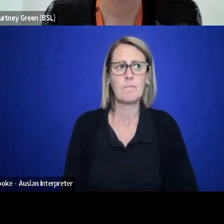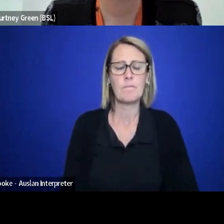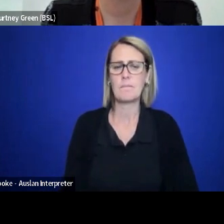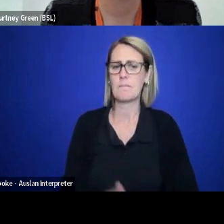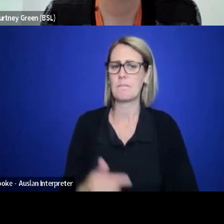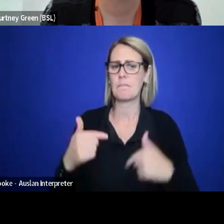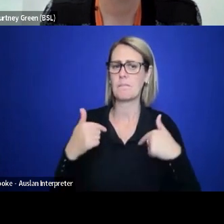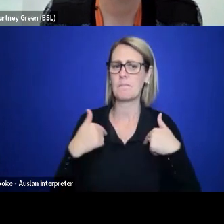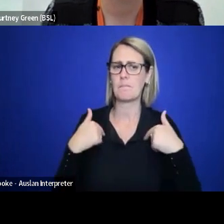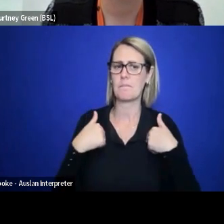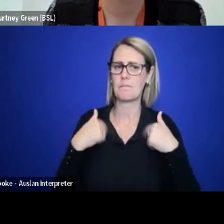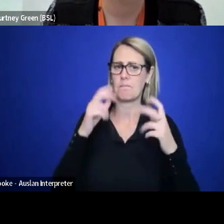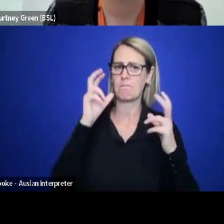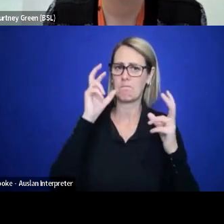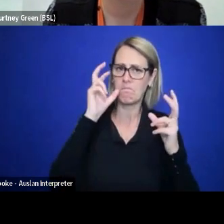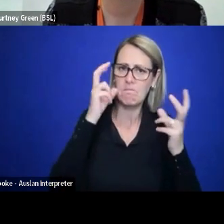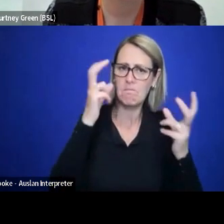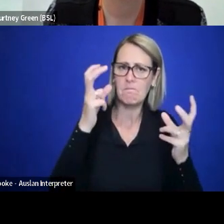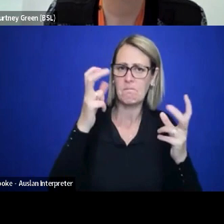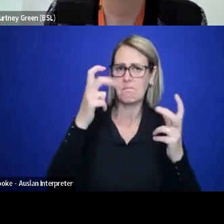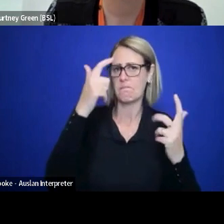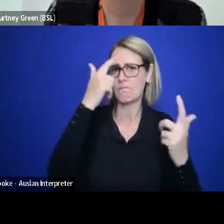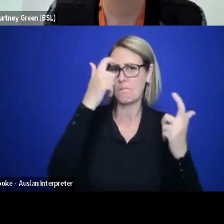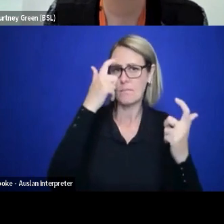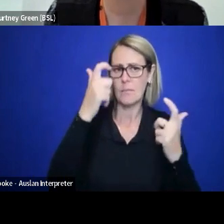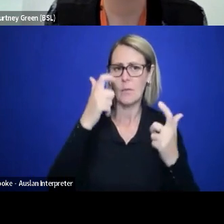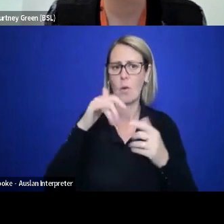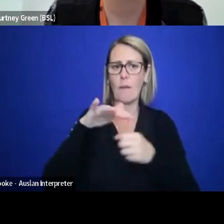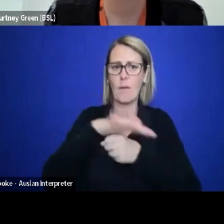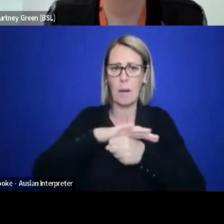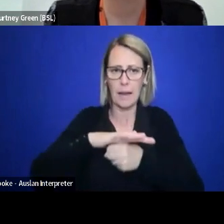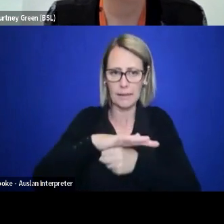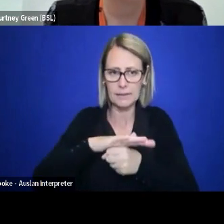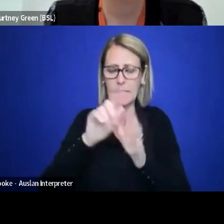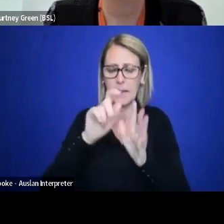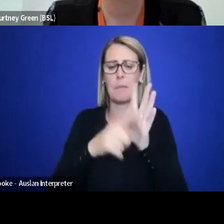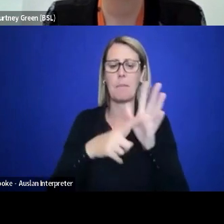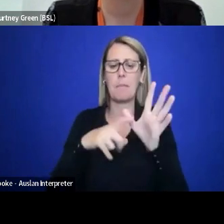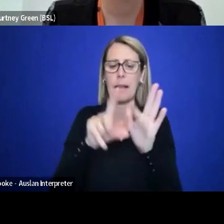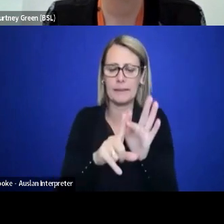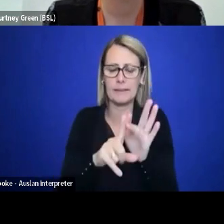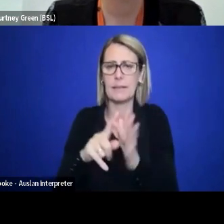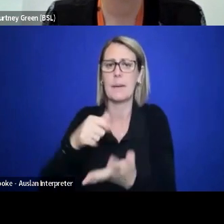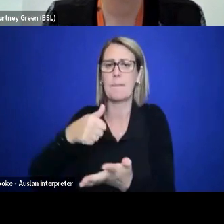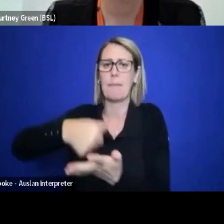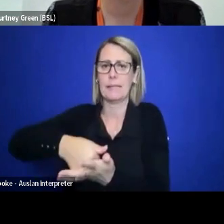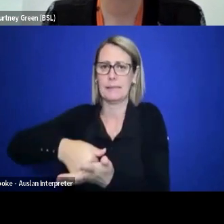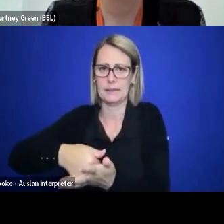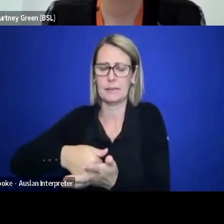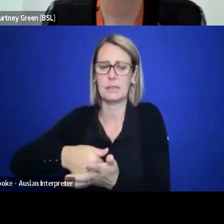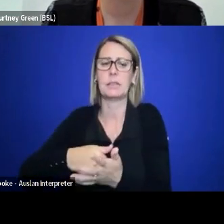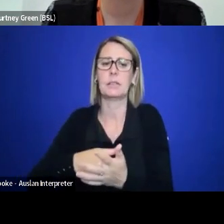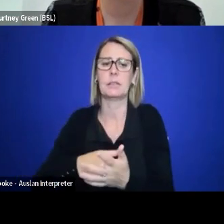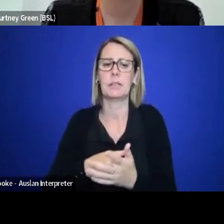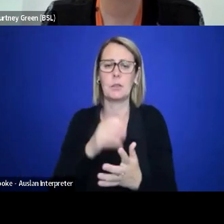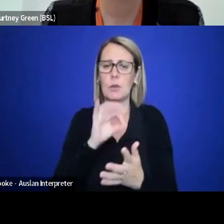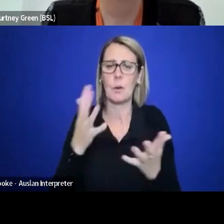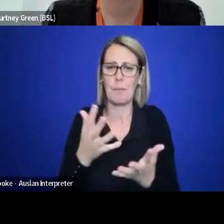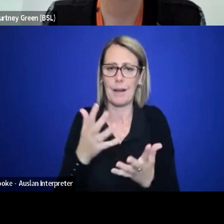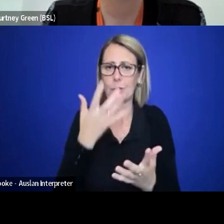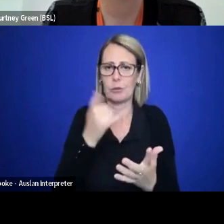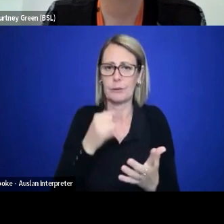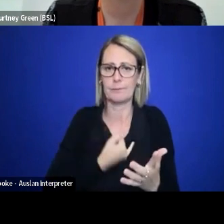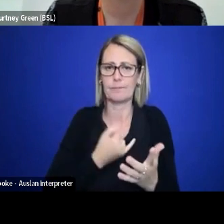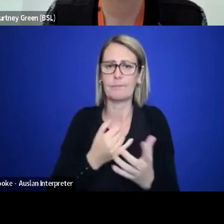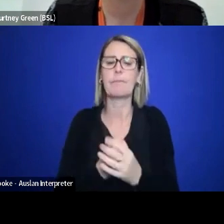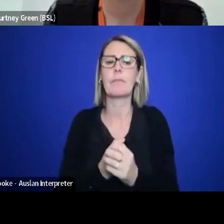deeply passionate about this notion too of place and place-based, and then we'll park partnerships, and I'll answer that in a